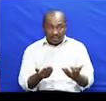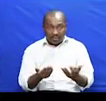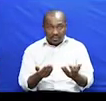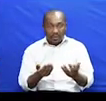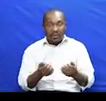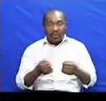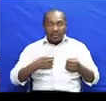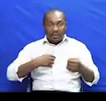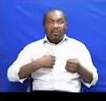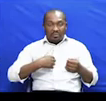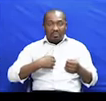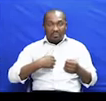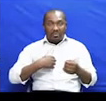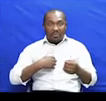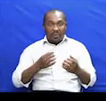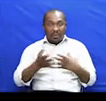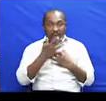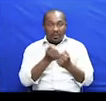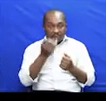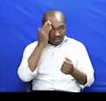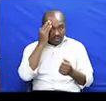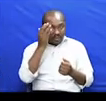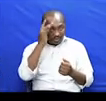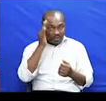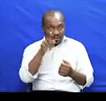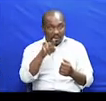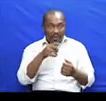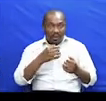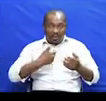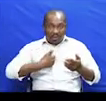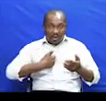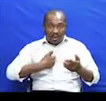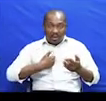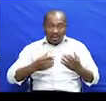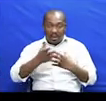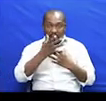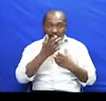answer. I guess now you have the answer. For me, the answer will be